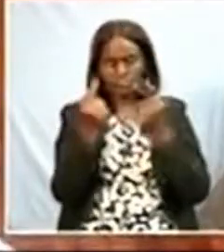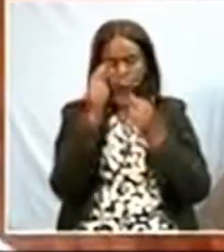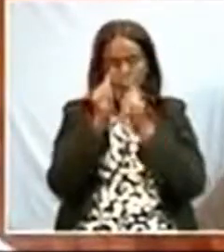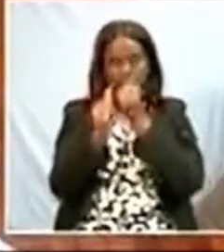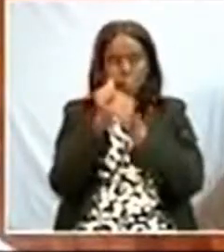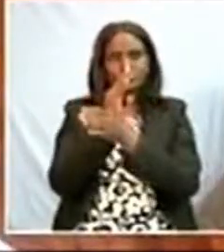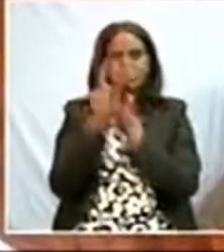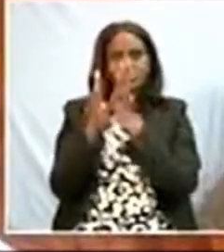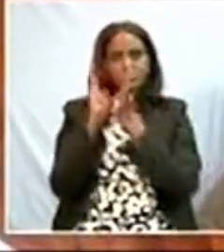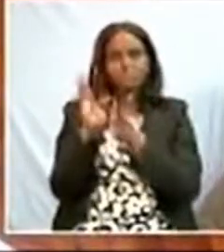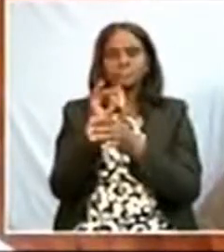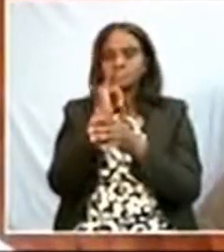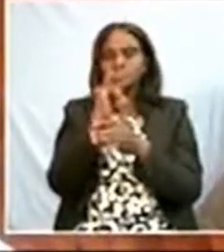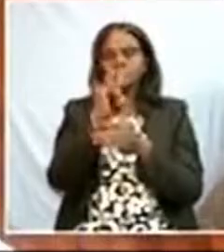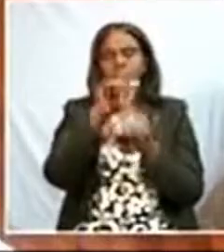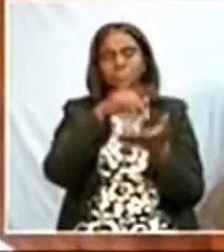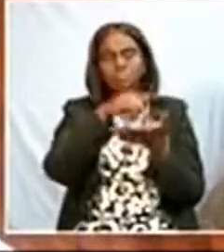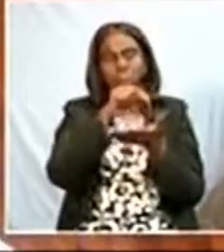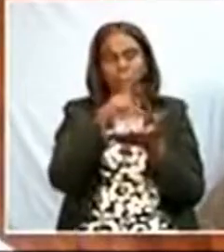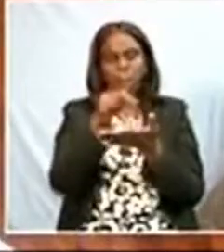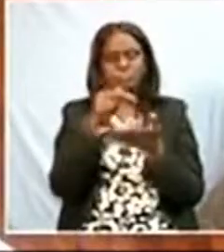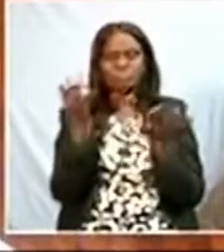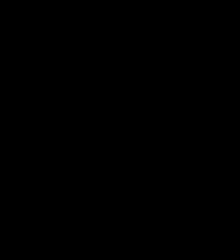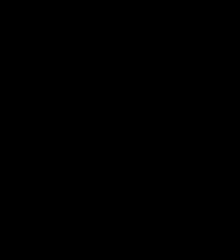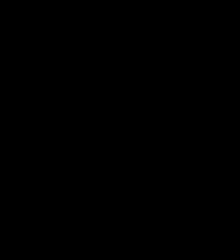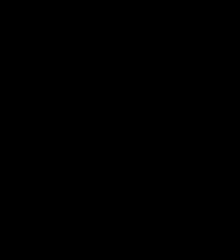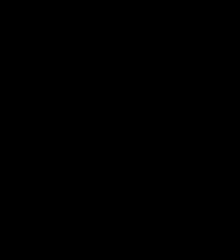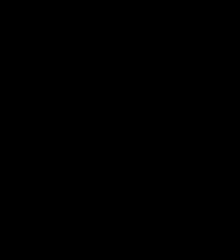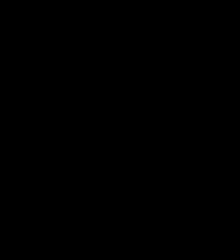contractor hasn't yet been paid in full.